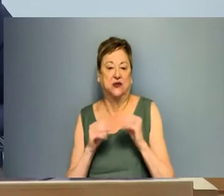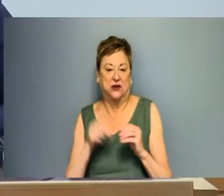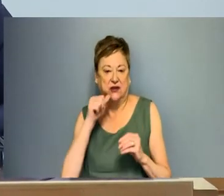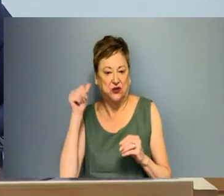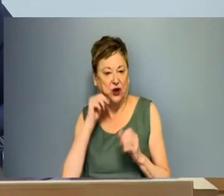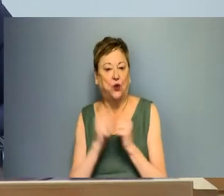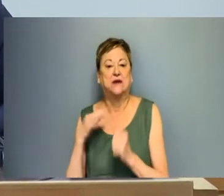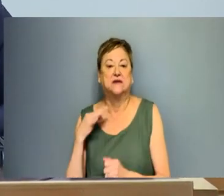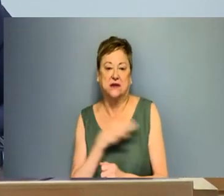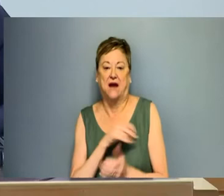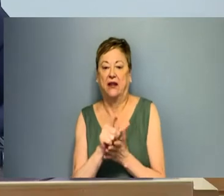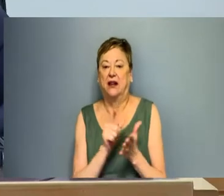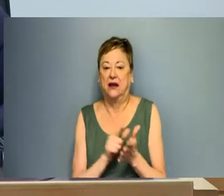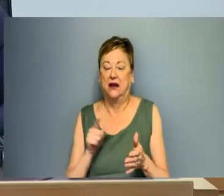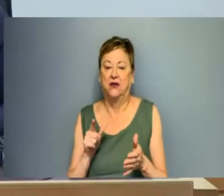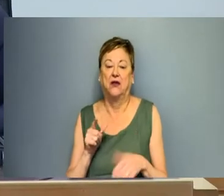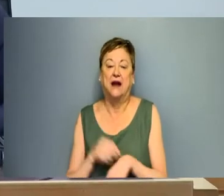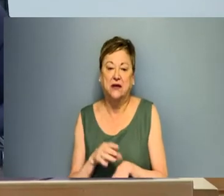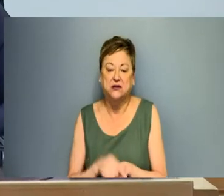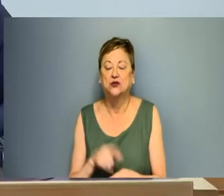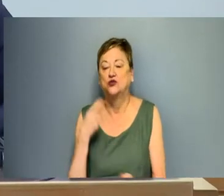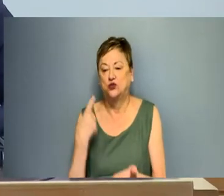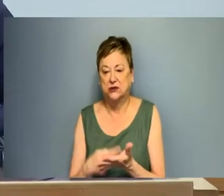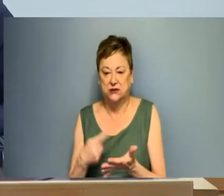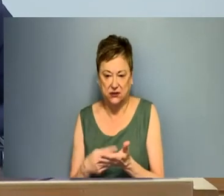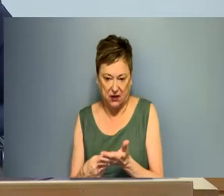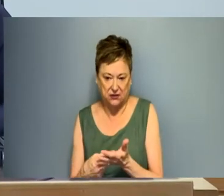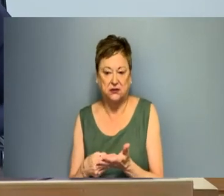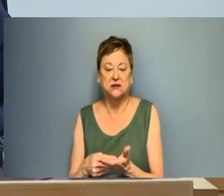legal counsel to discuss collective bargaining negotiations,